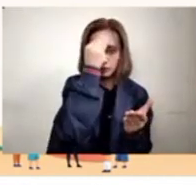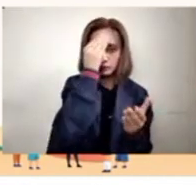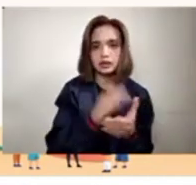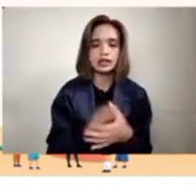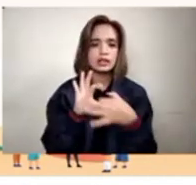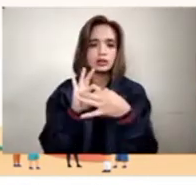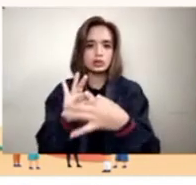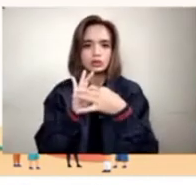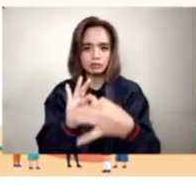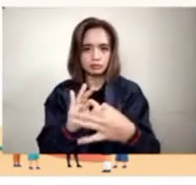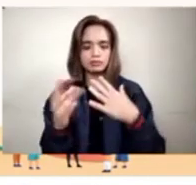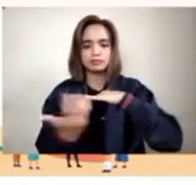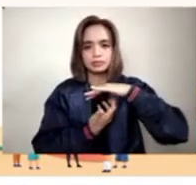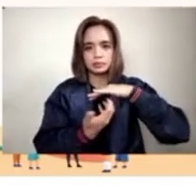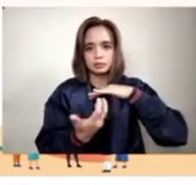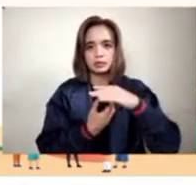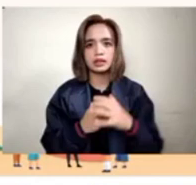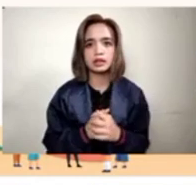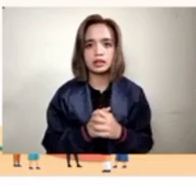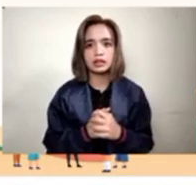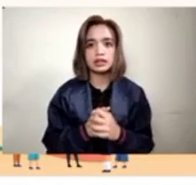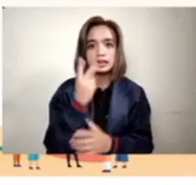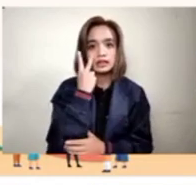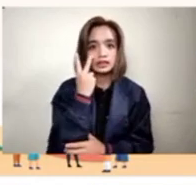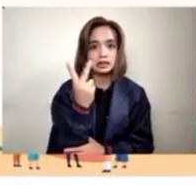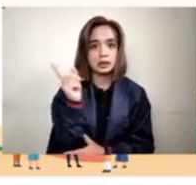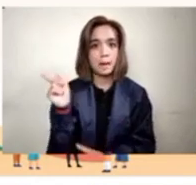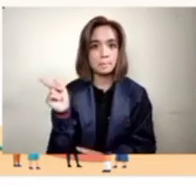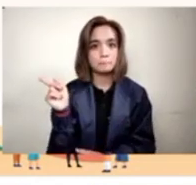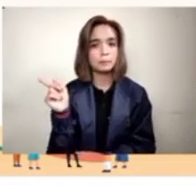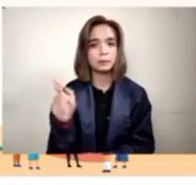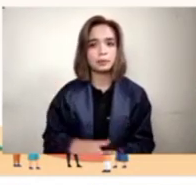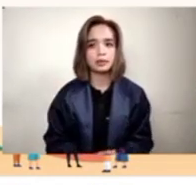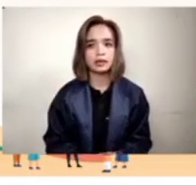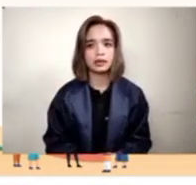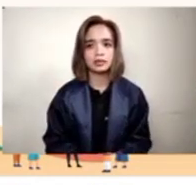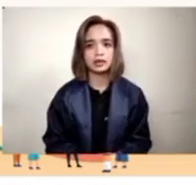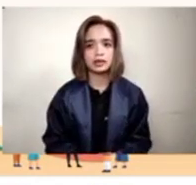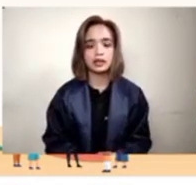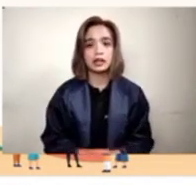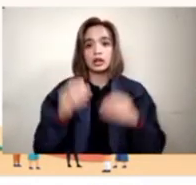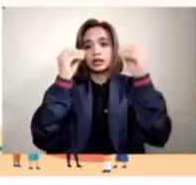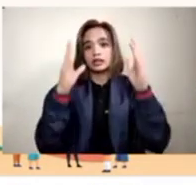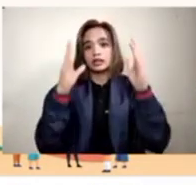learning environment, and stakeholders' engagement. Within the pillar of